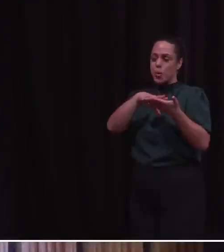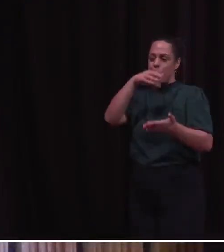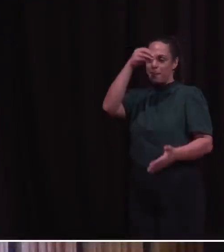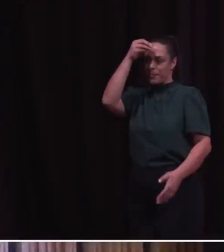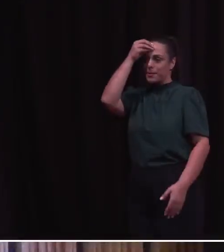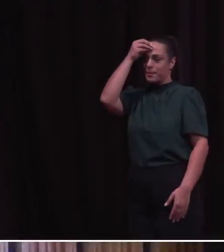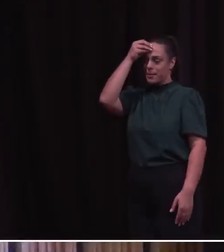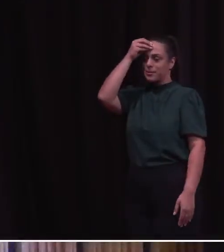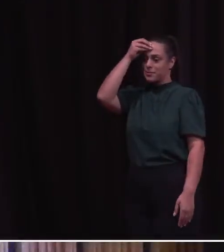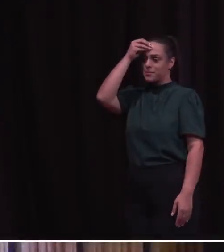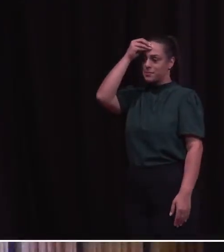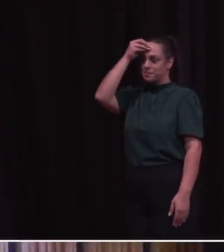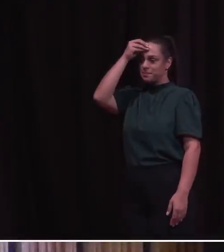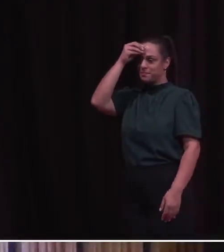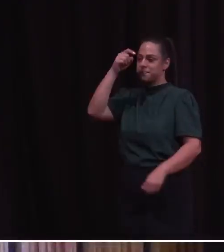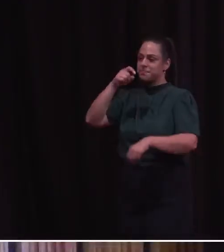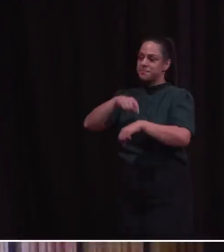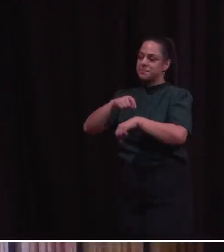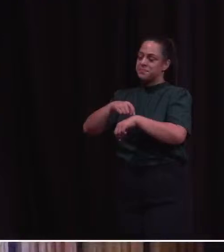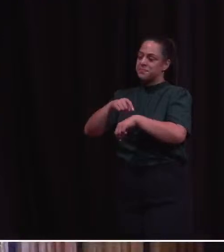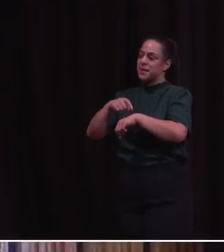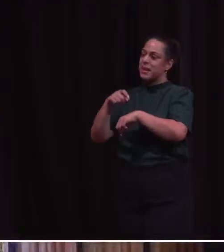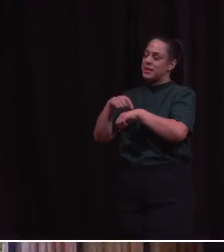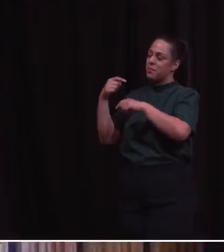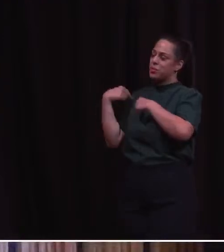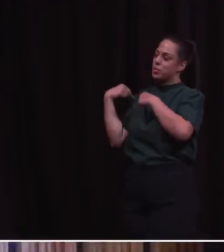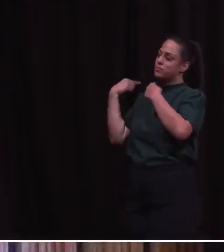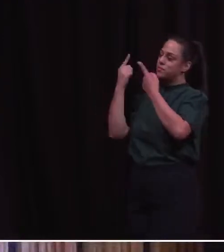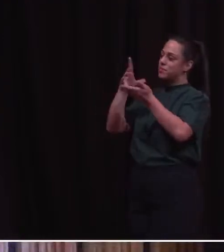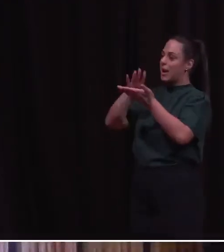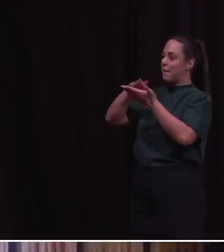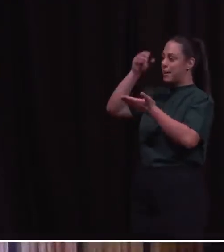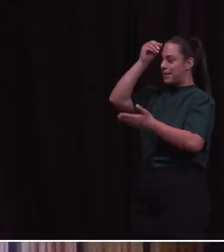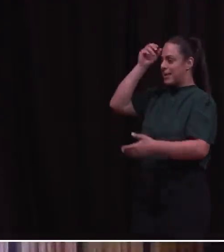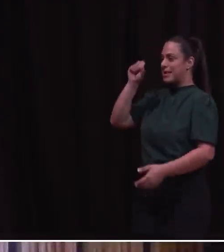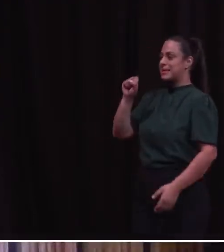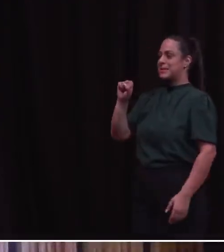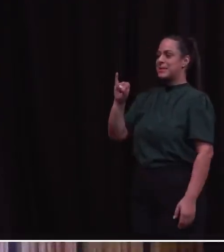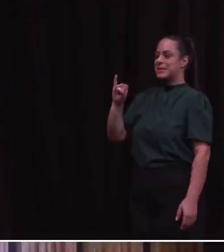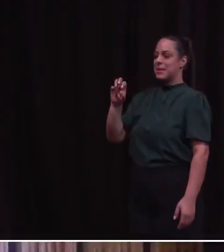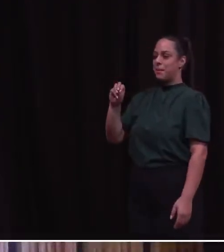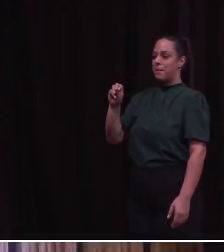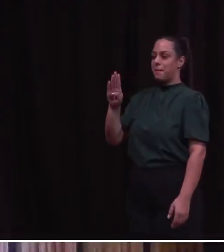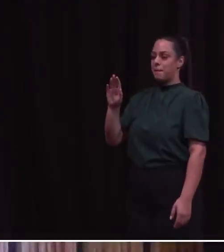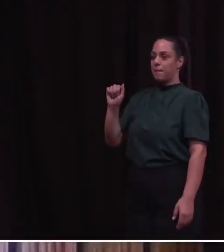brought to me. Thank you.